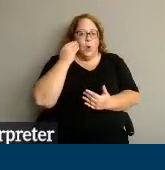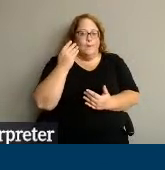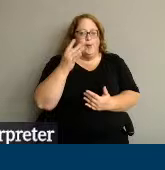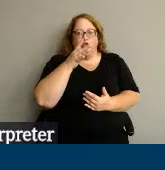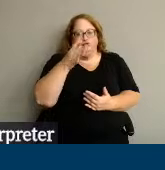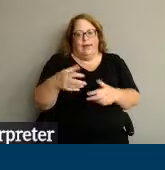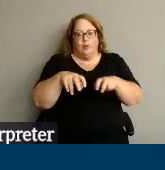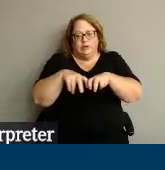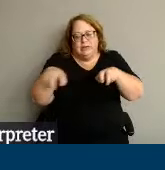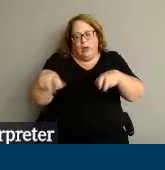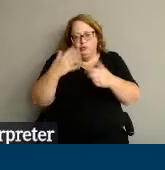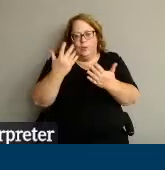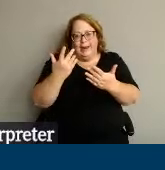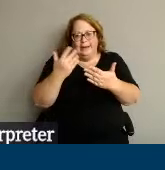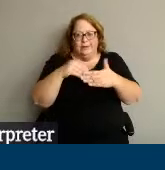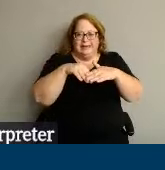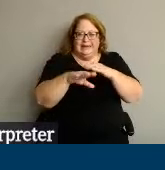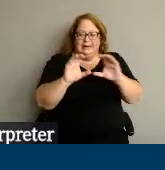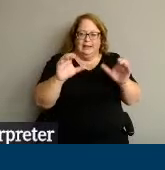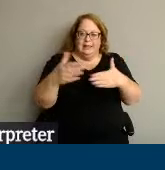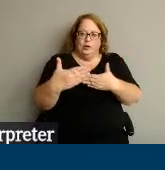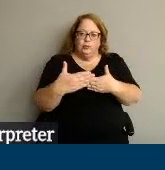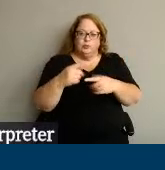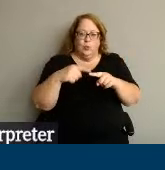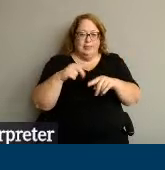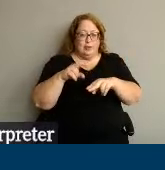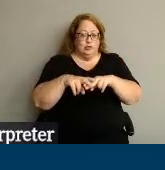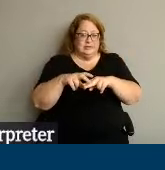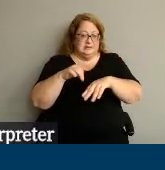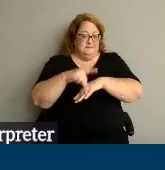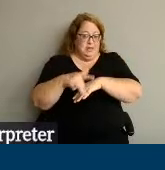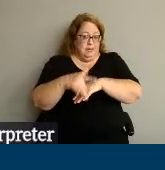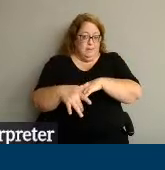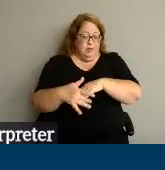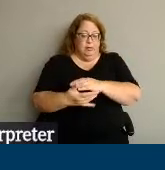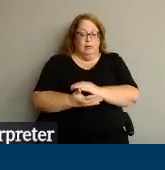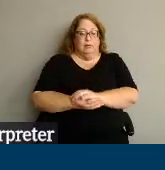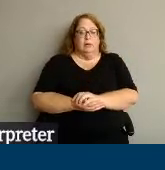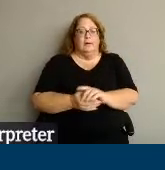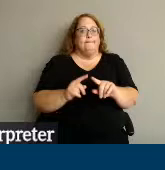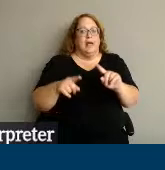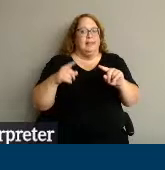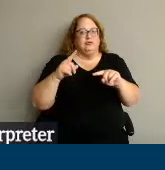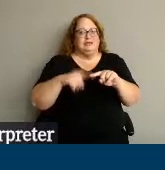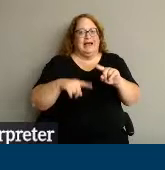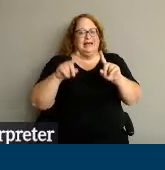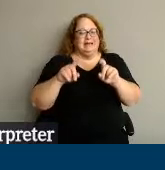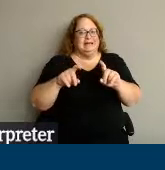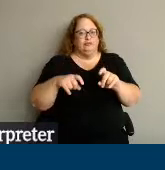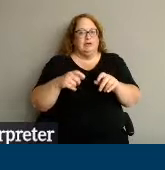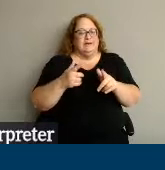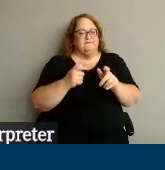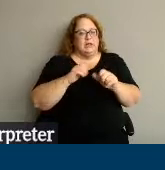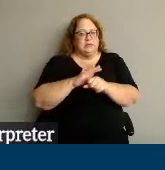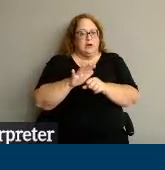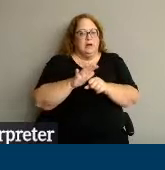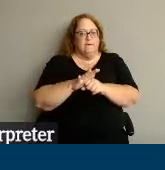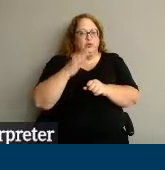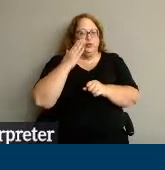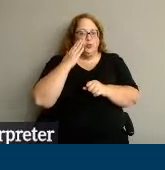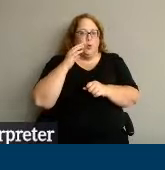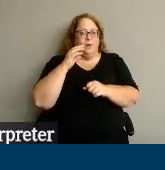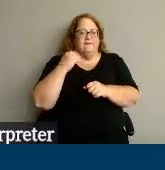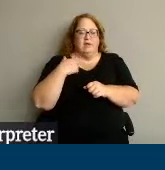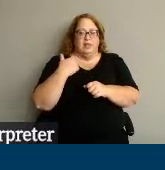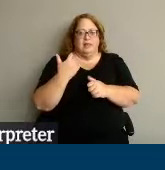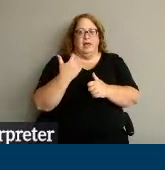couch waiting to be in classrooms when there are seats available to them, but they just can't get screened fast enough to know if they should be in